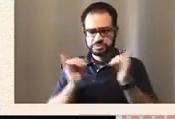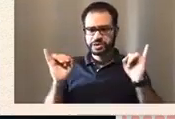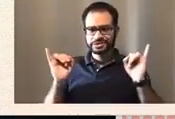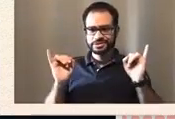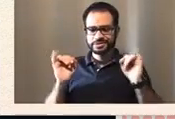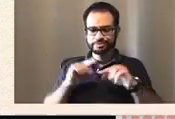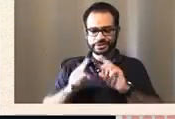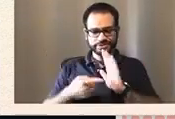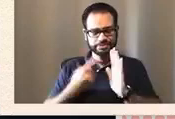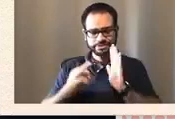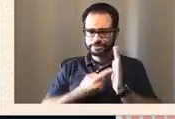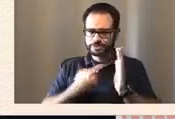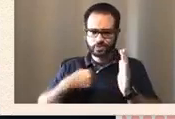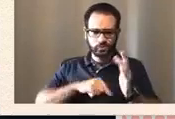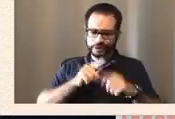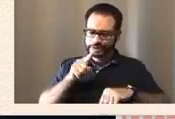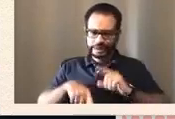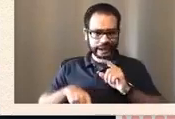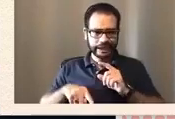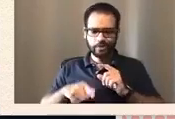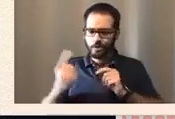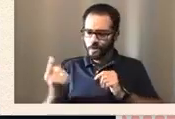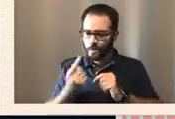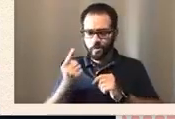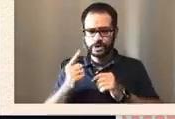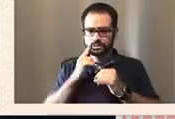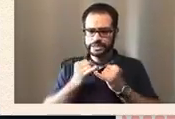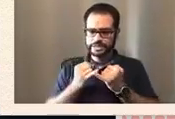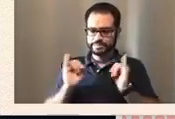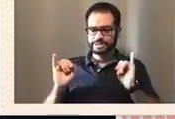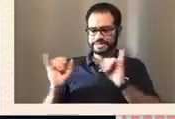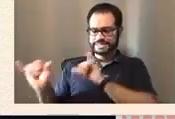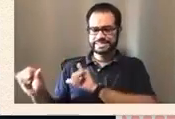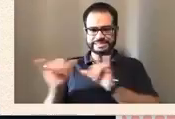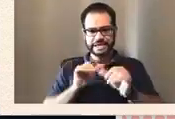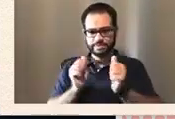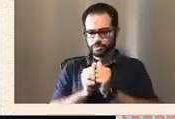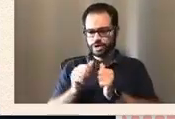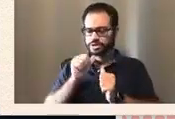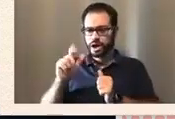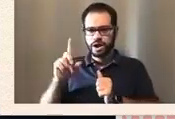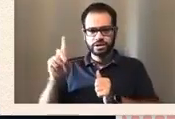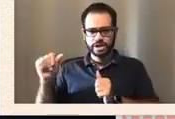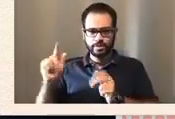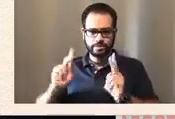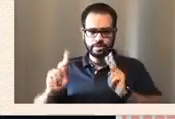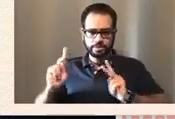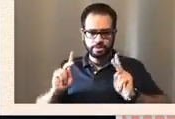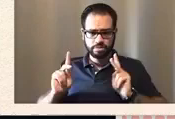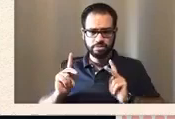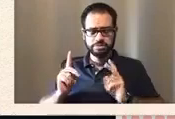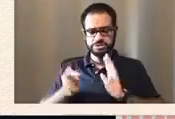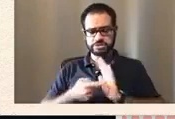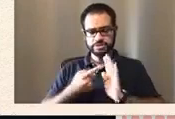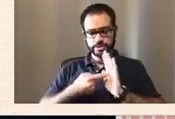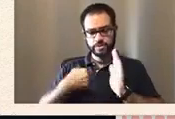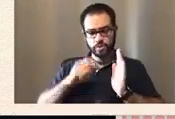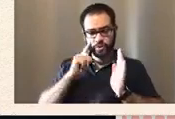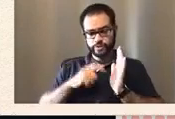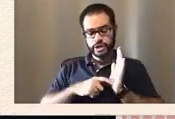be as independent as non-disabled people. Sometimes we might realize that we're going to live the rest of our